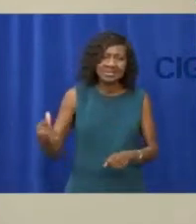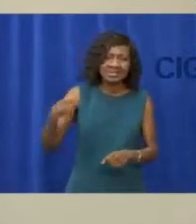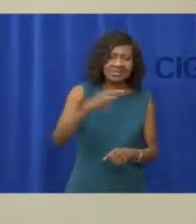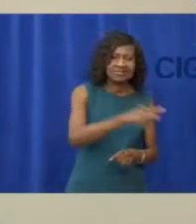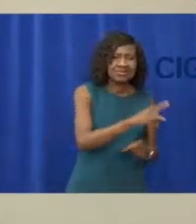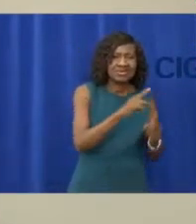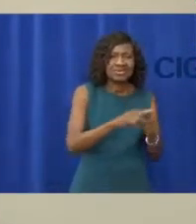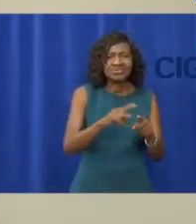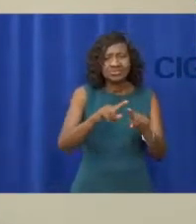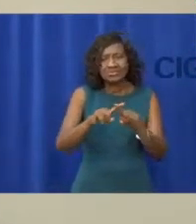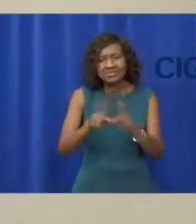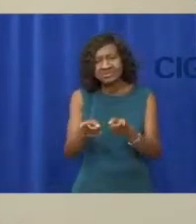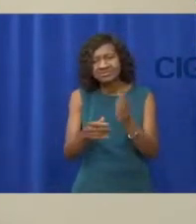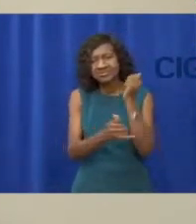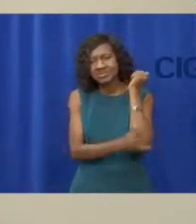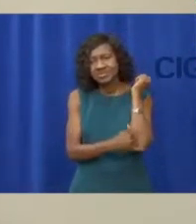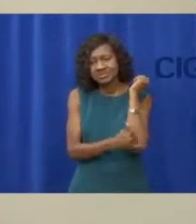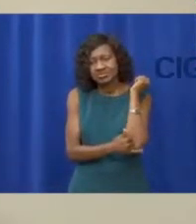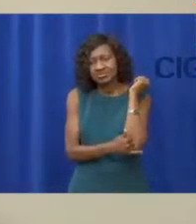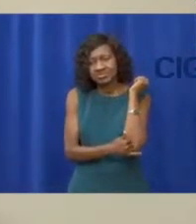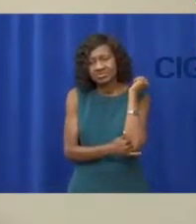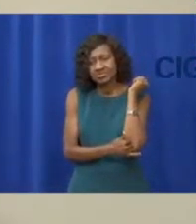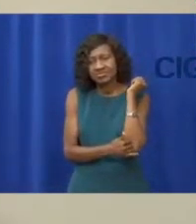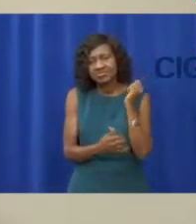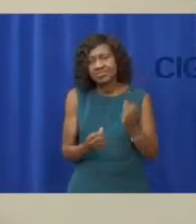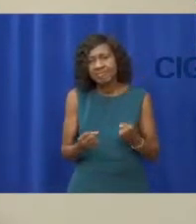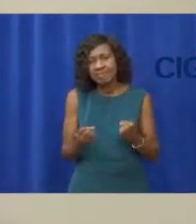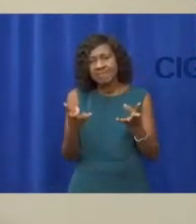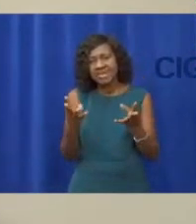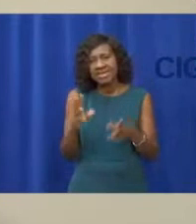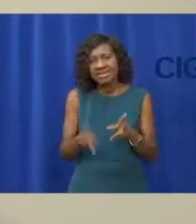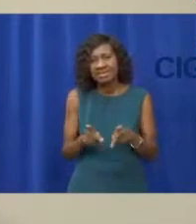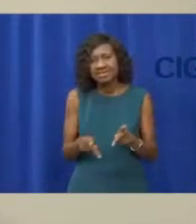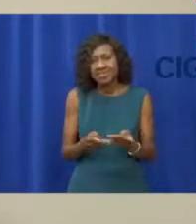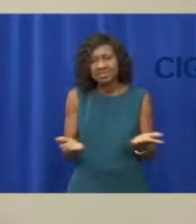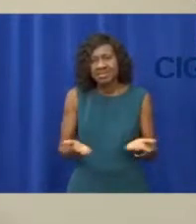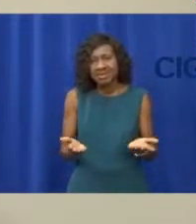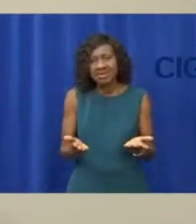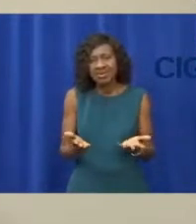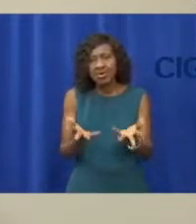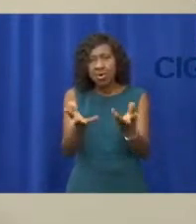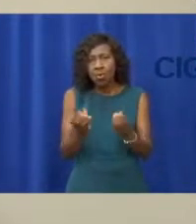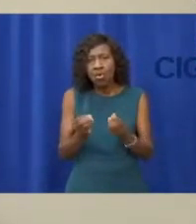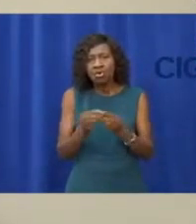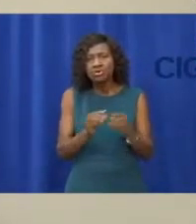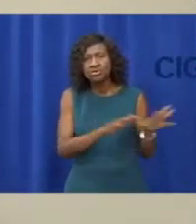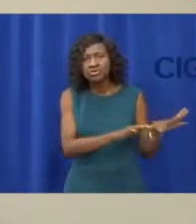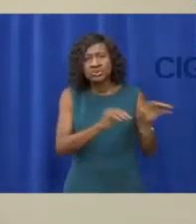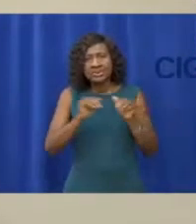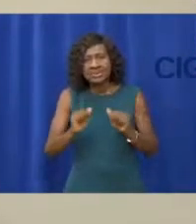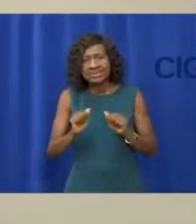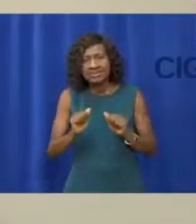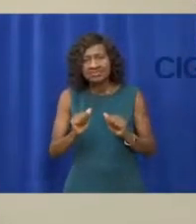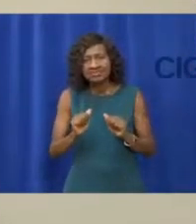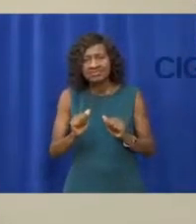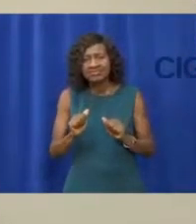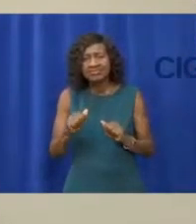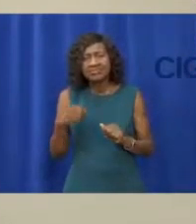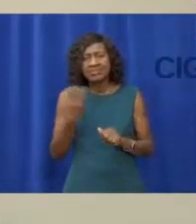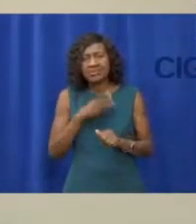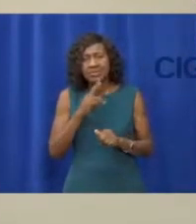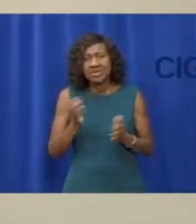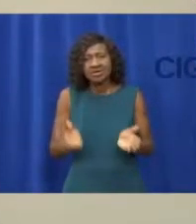else. There are a significant number of people here who want to leave, and we are encouraging them to